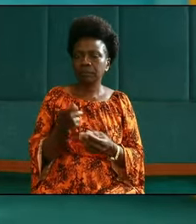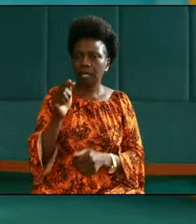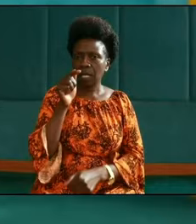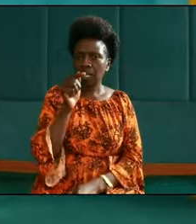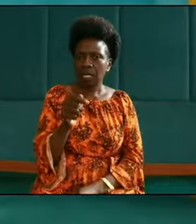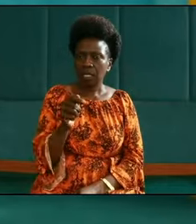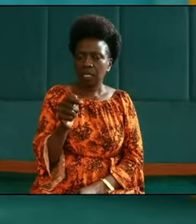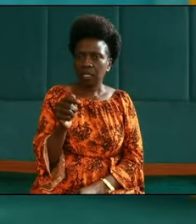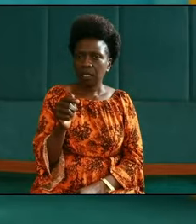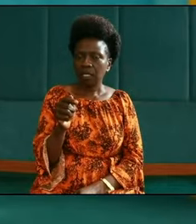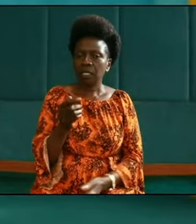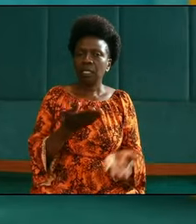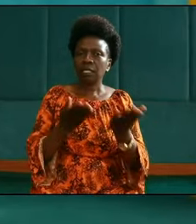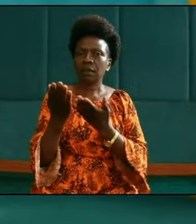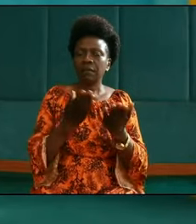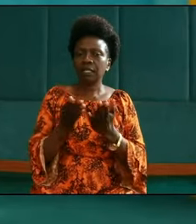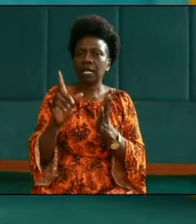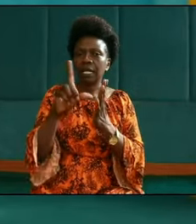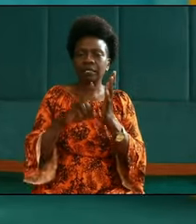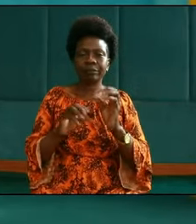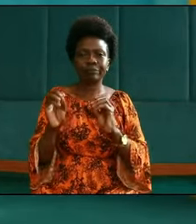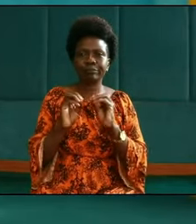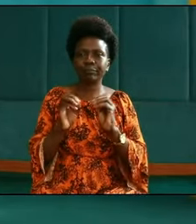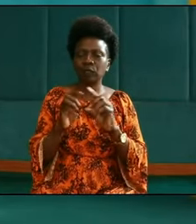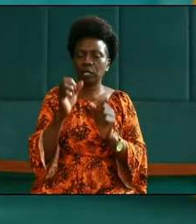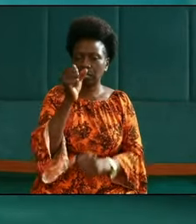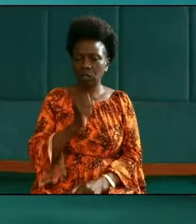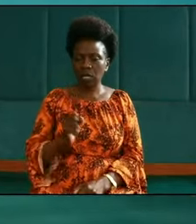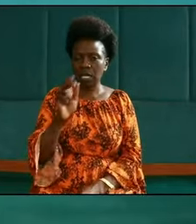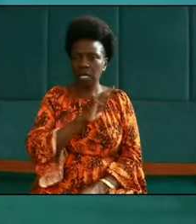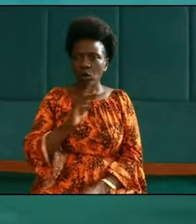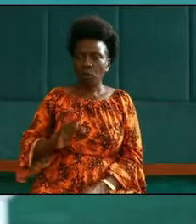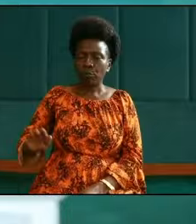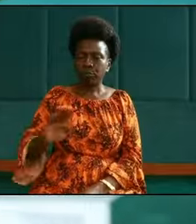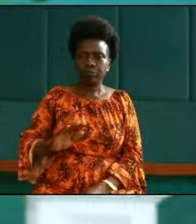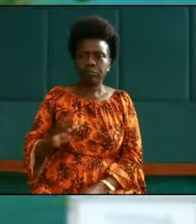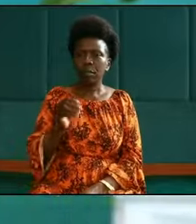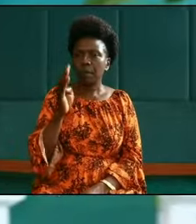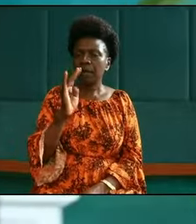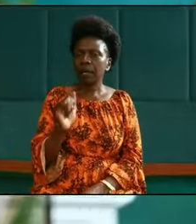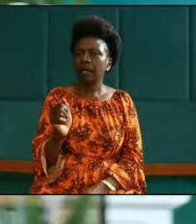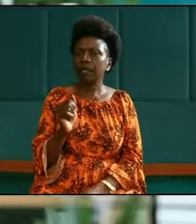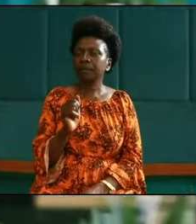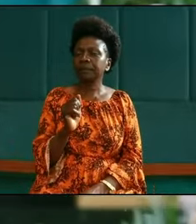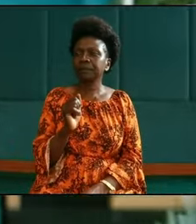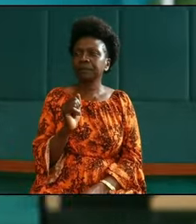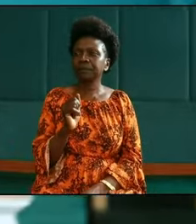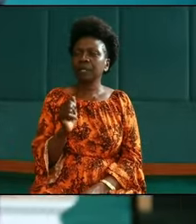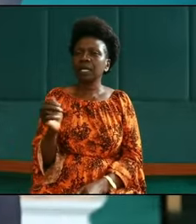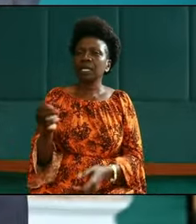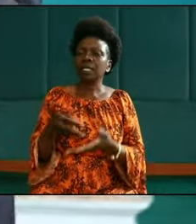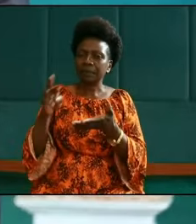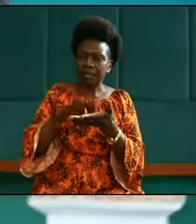This did not serve as a lesson to the southern kingdom. But Isaiah is